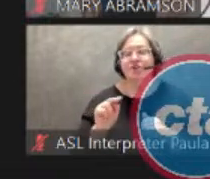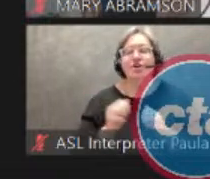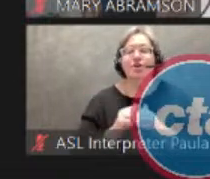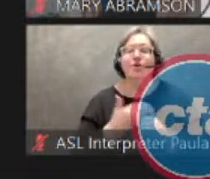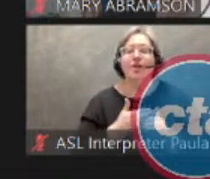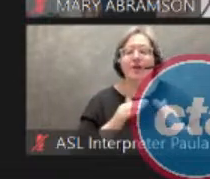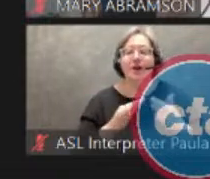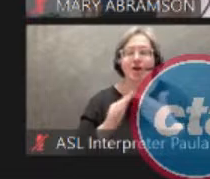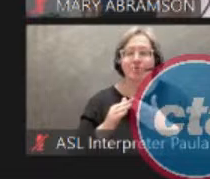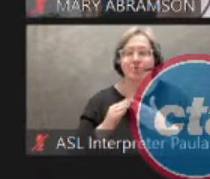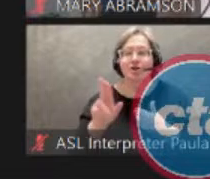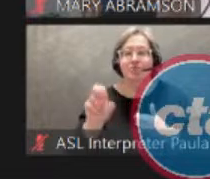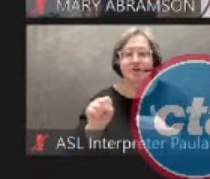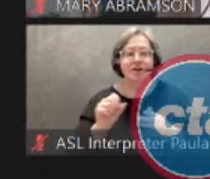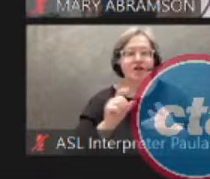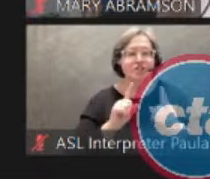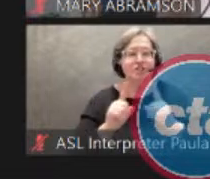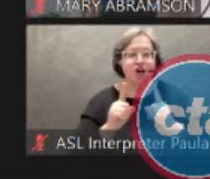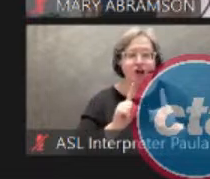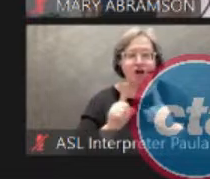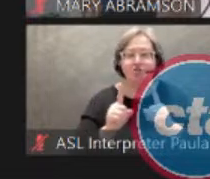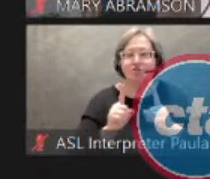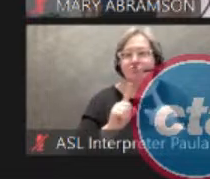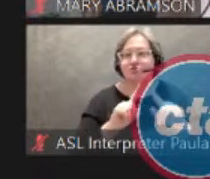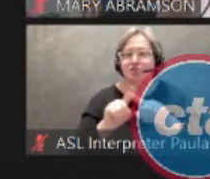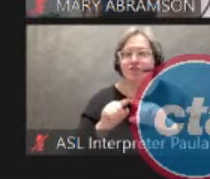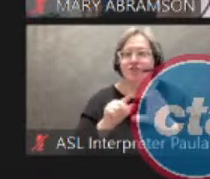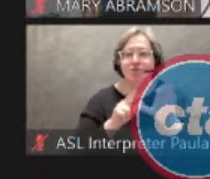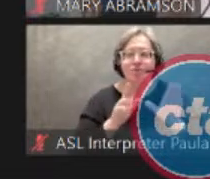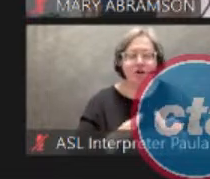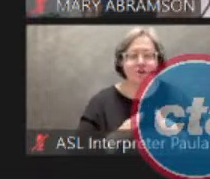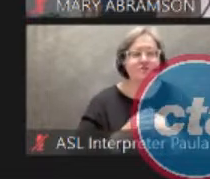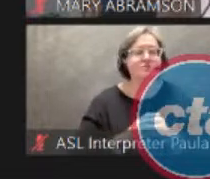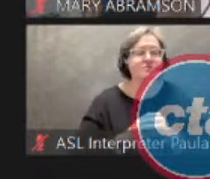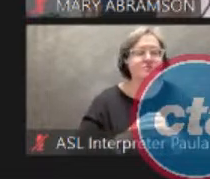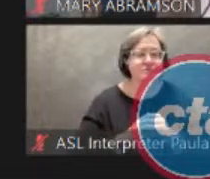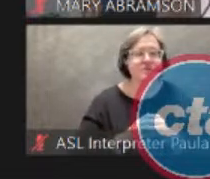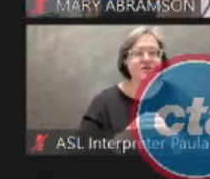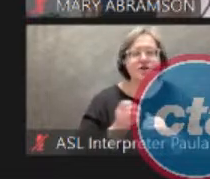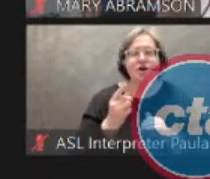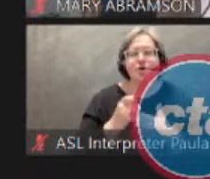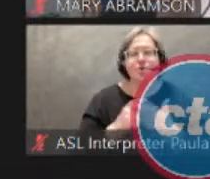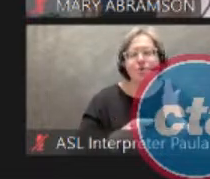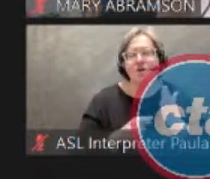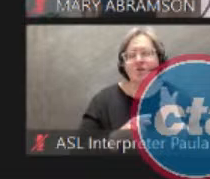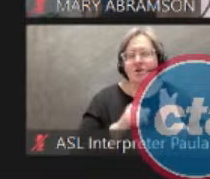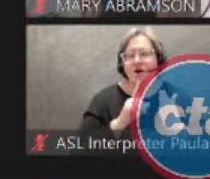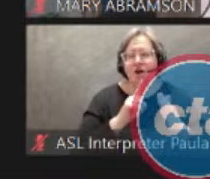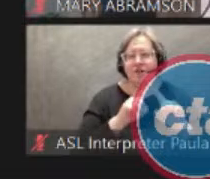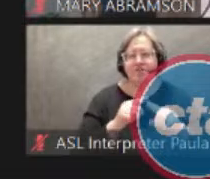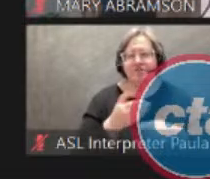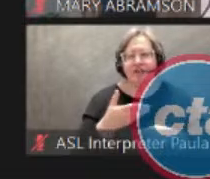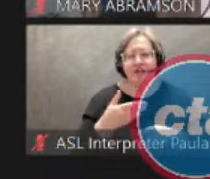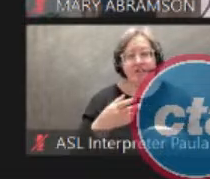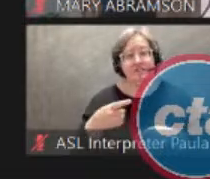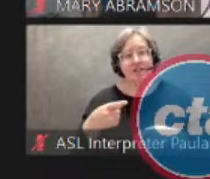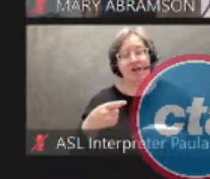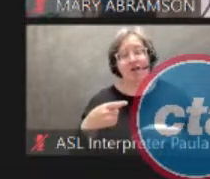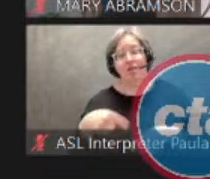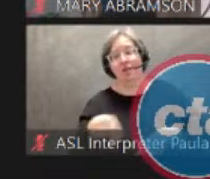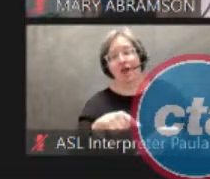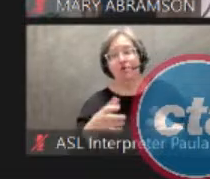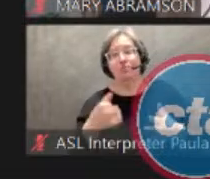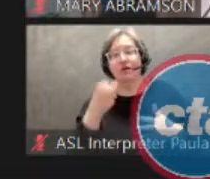community bus, talking to riders, understanding what are the type of things that they want to see. How do we